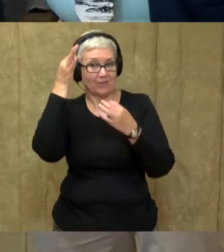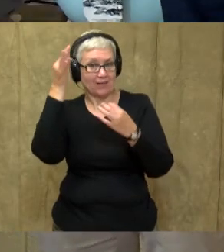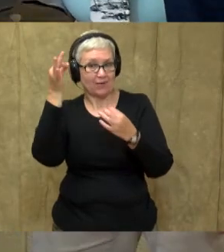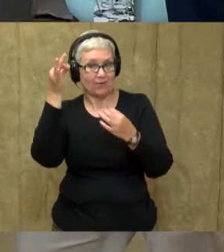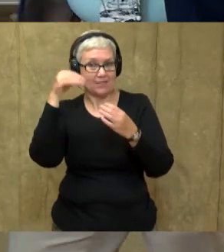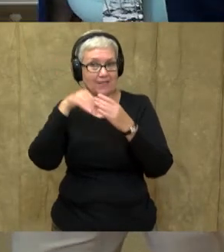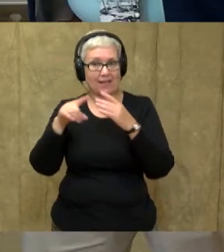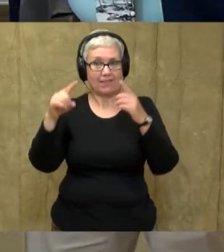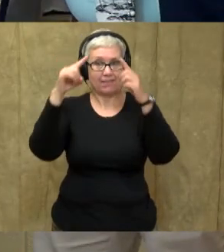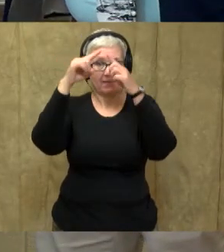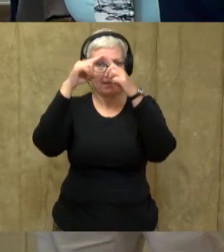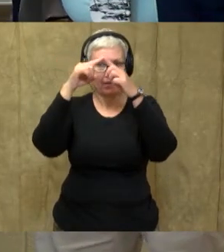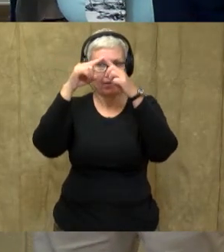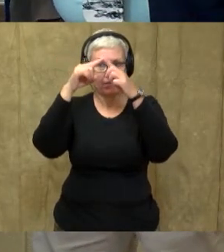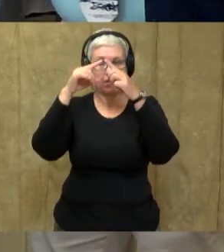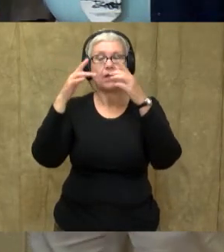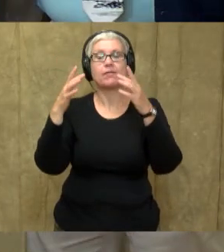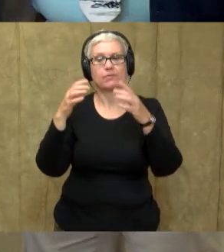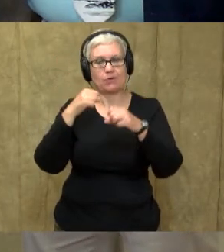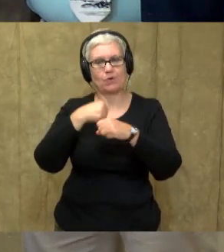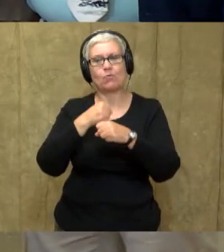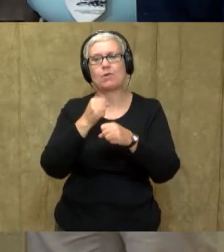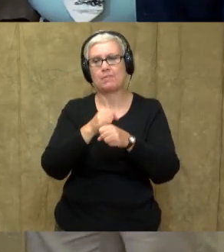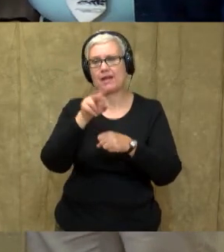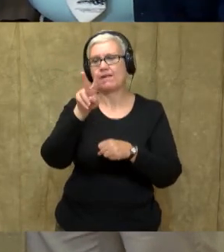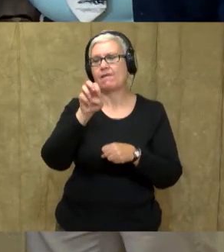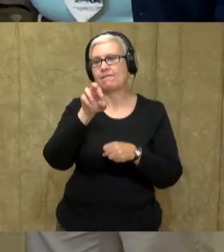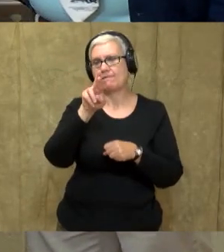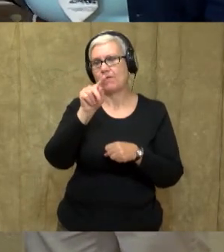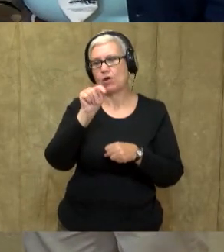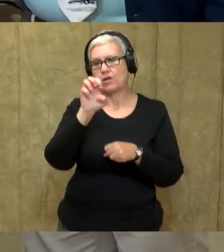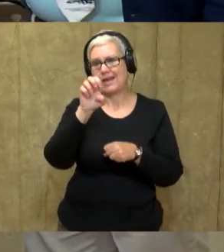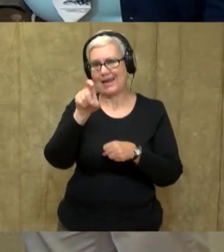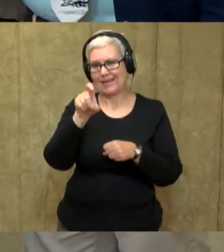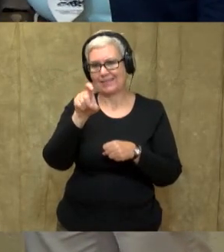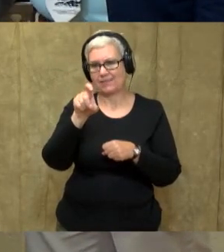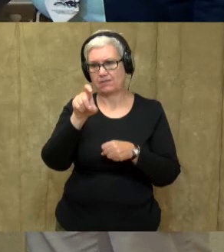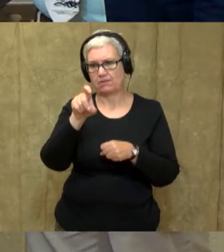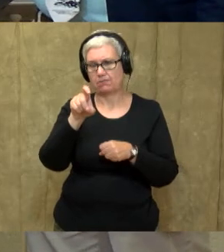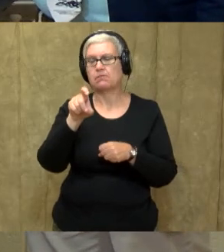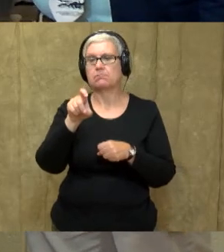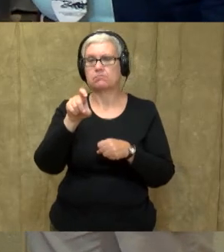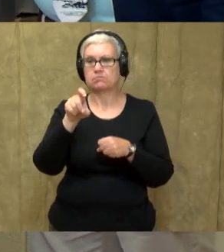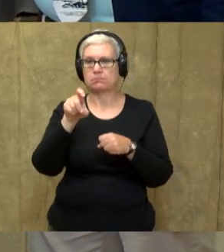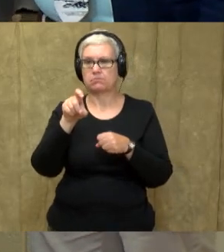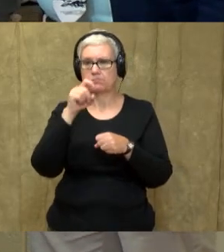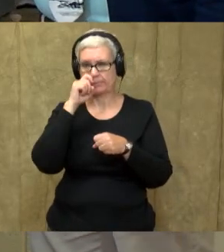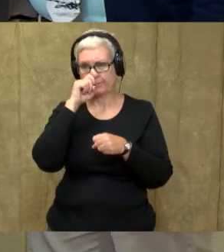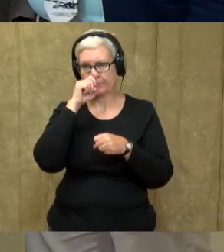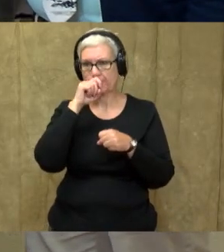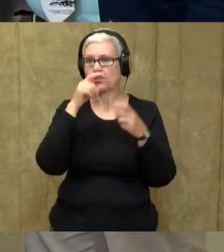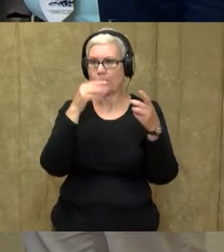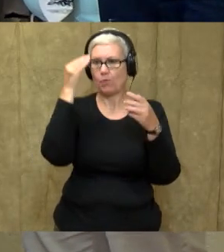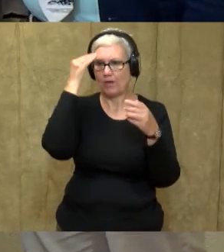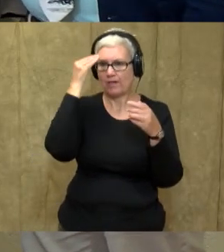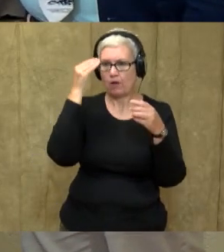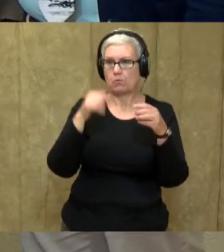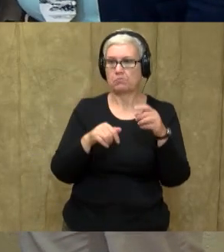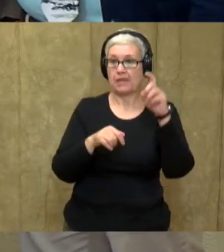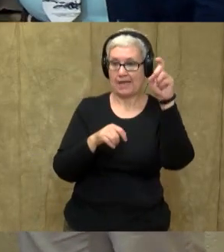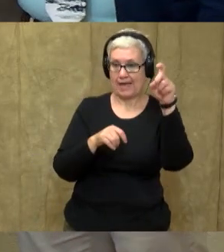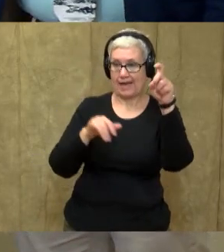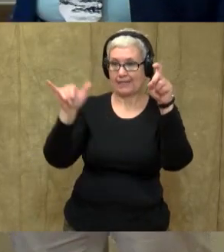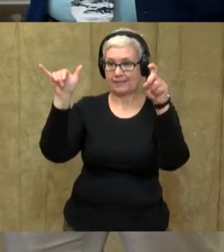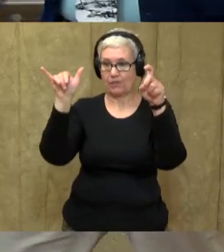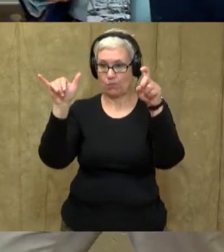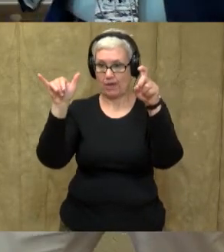it might make sense for us to construct a model around our vertex form of the equation, where we know the coordinates of our vertex, and